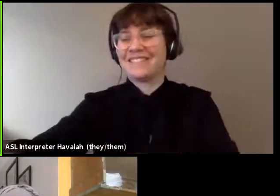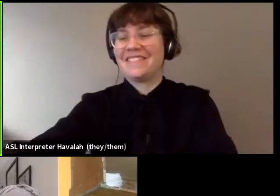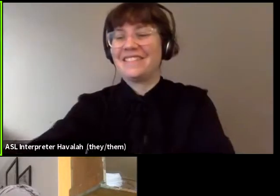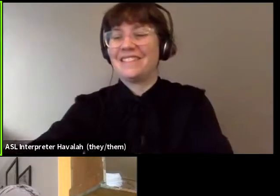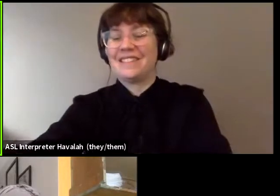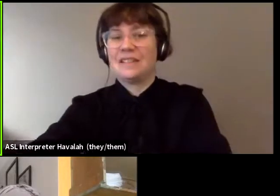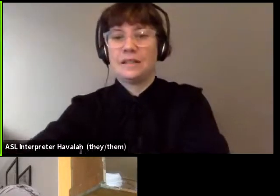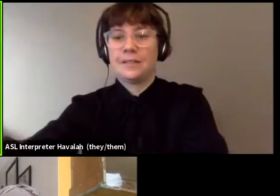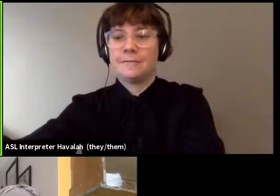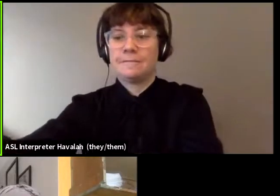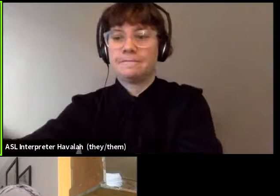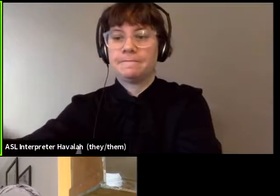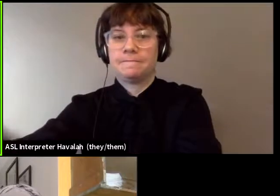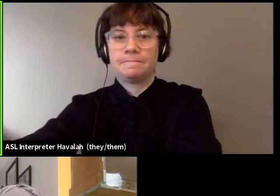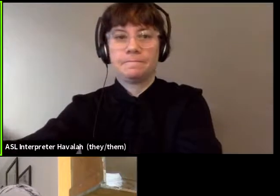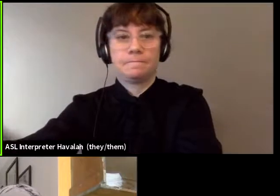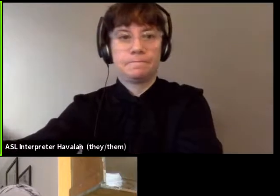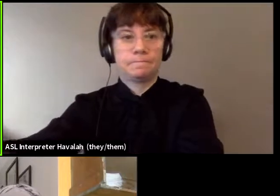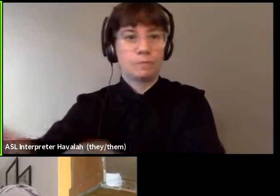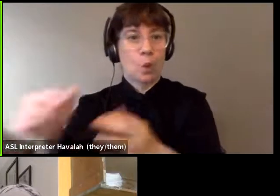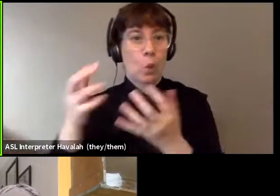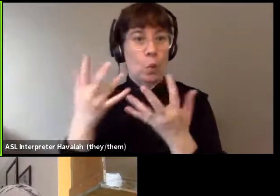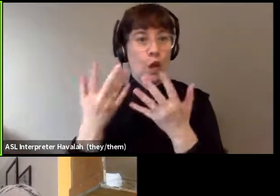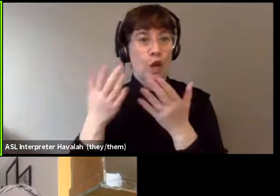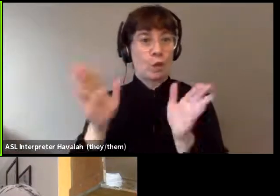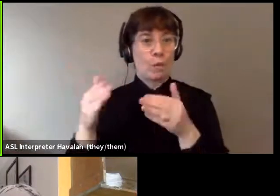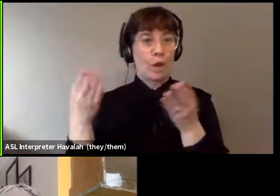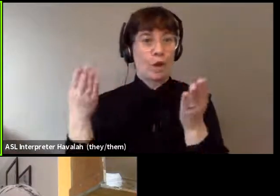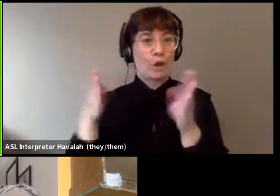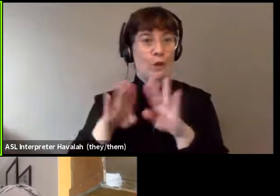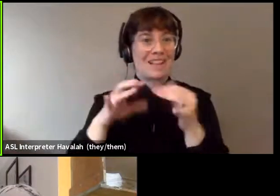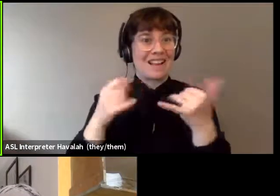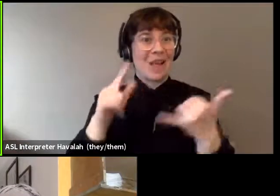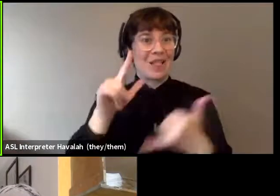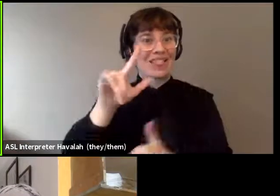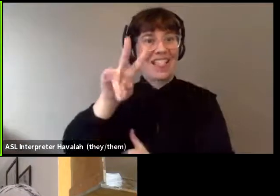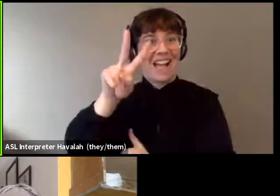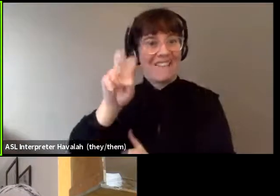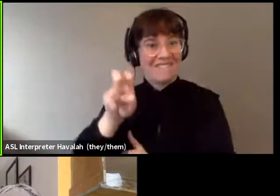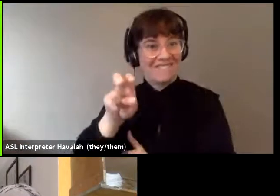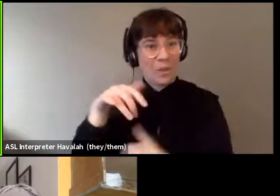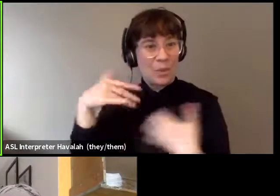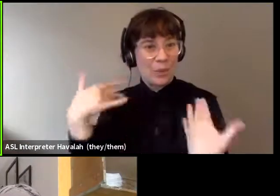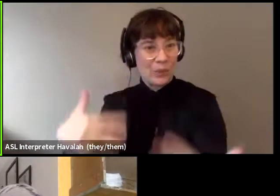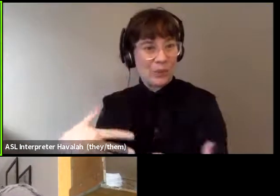Okay, there's no more waiting room. And we are live.